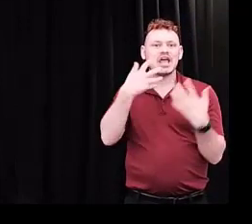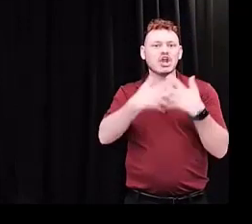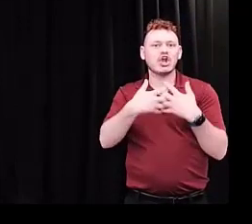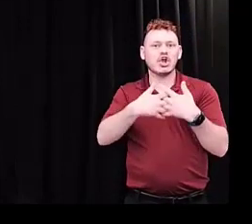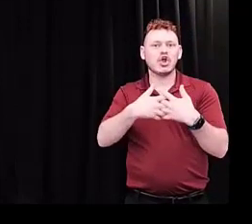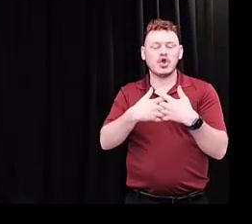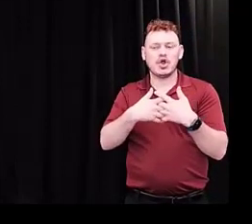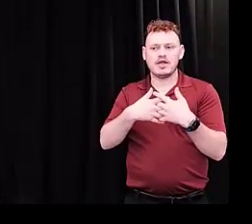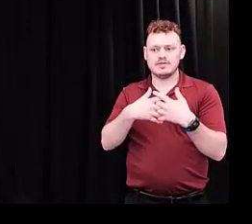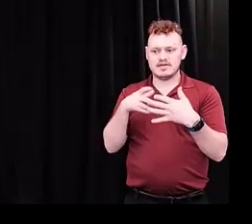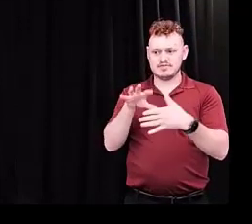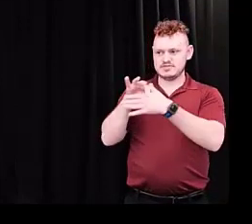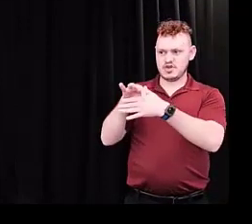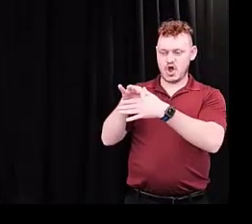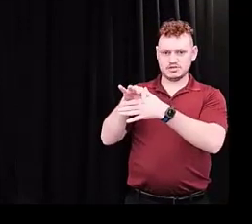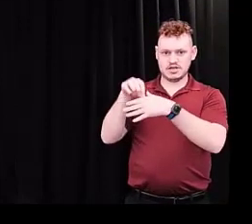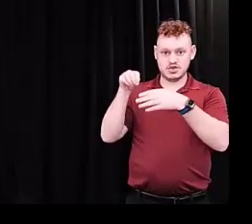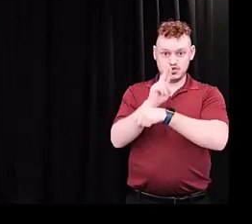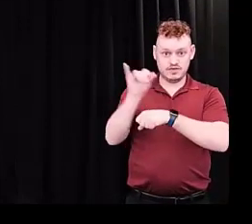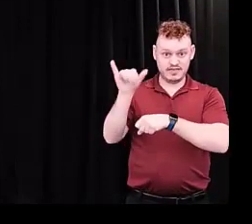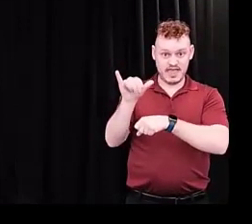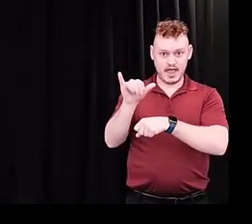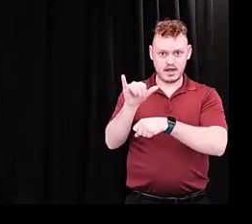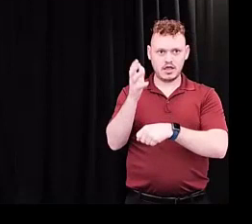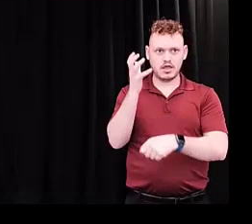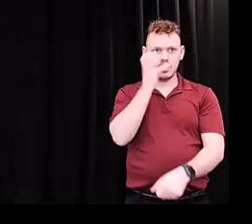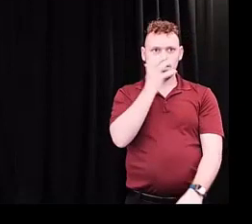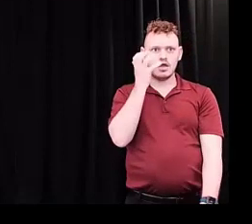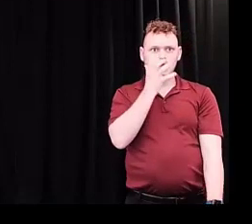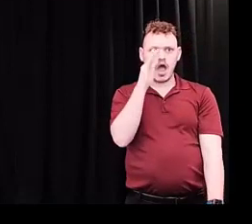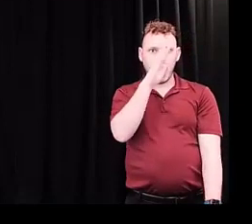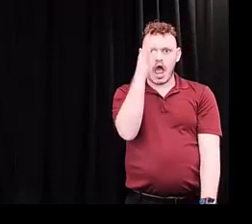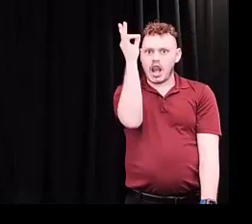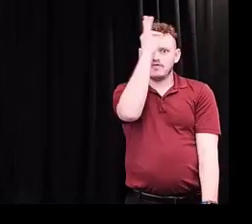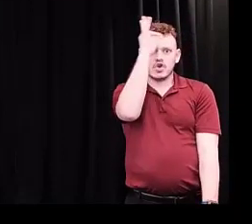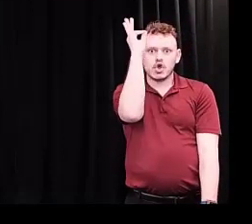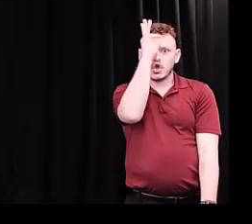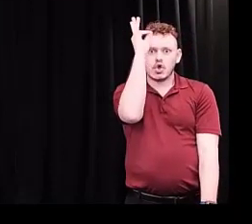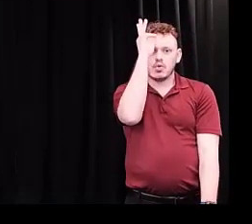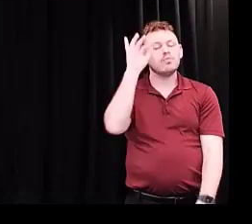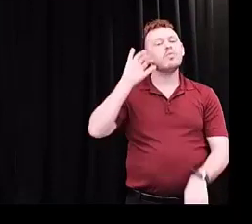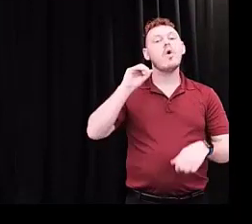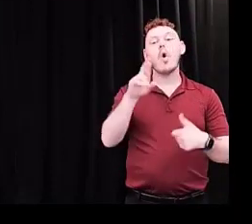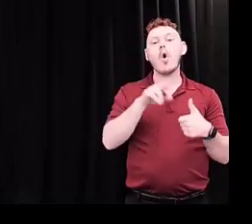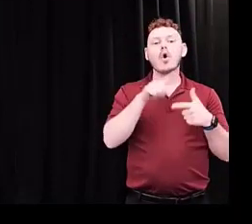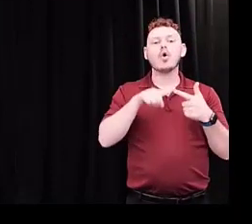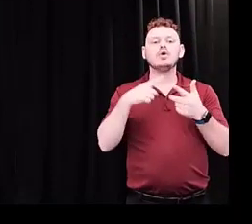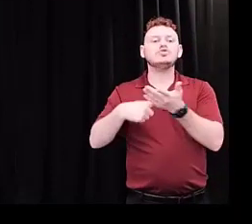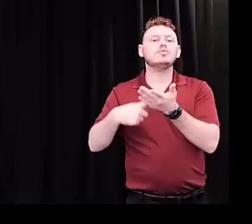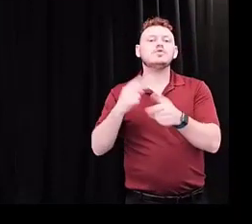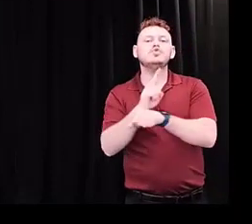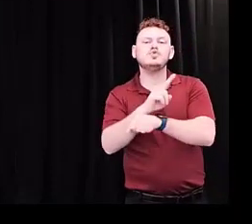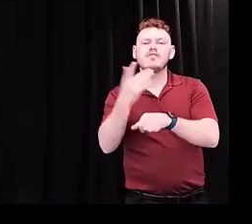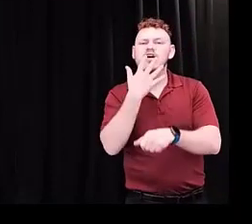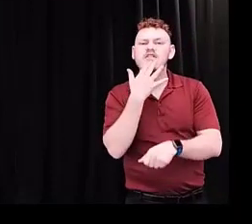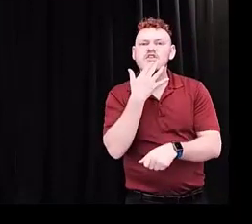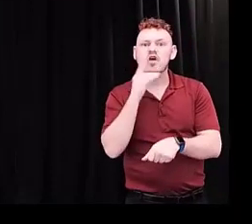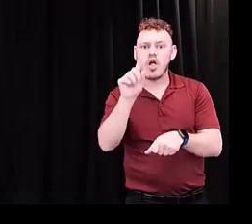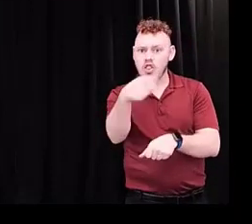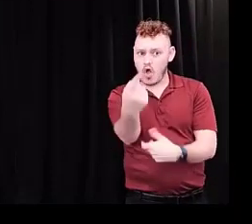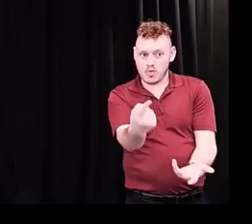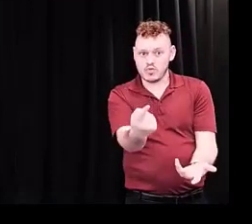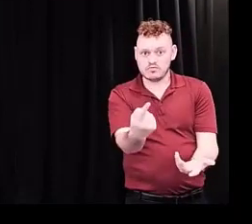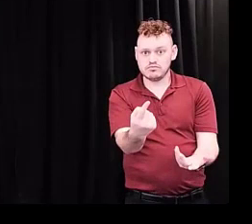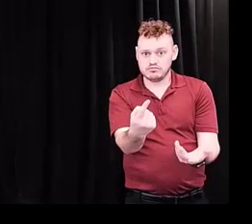that colorblind simulator, and they go, whoa, I never knew. But when we talk about use of color alone,